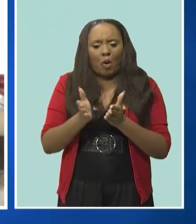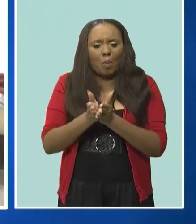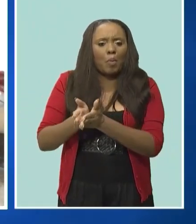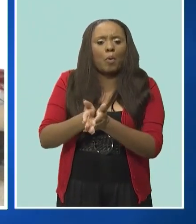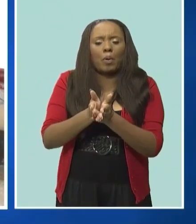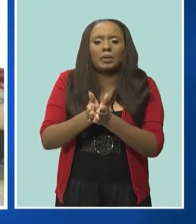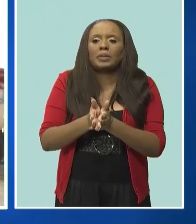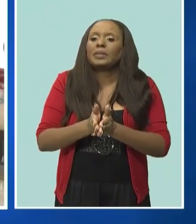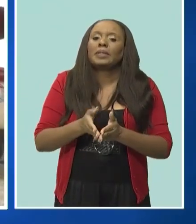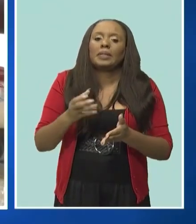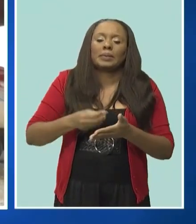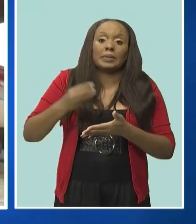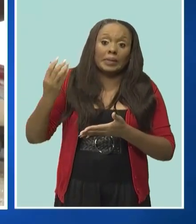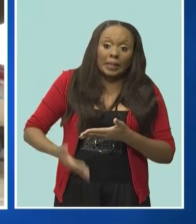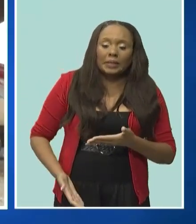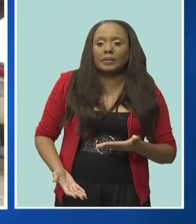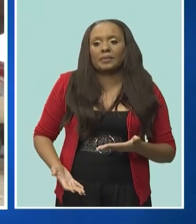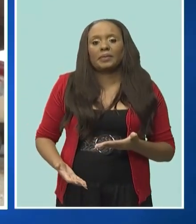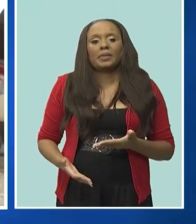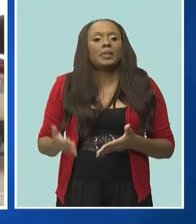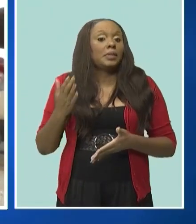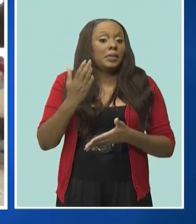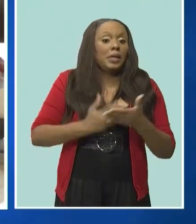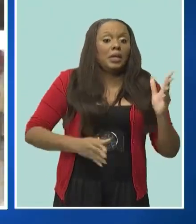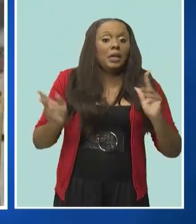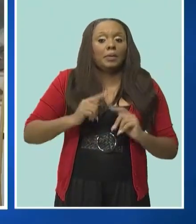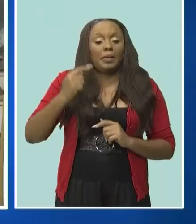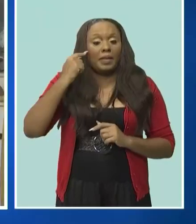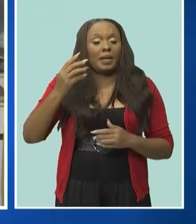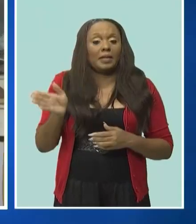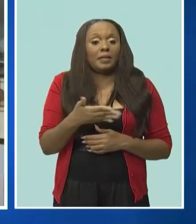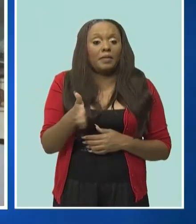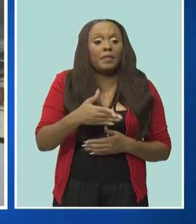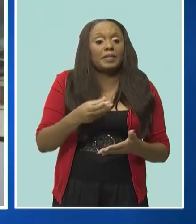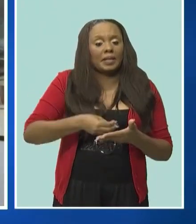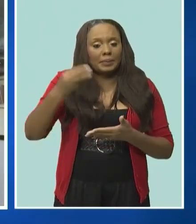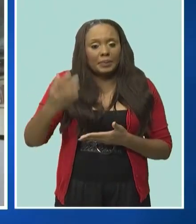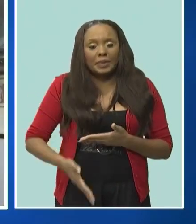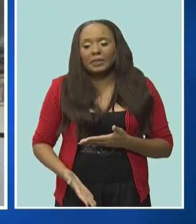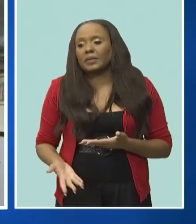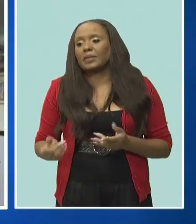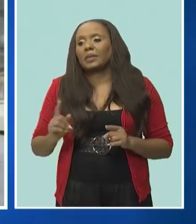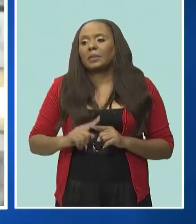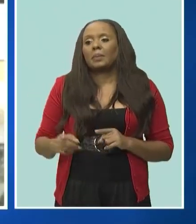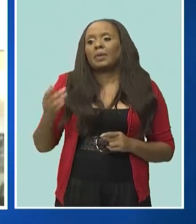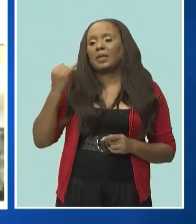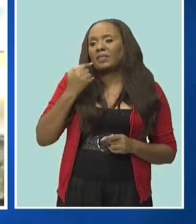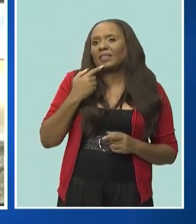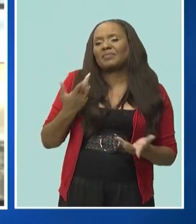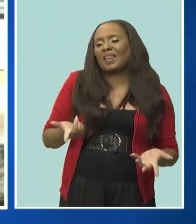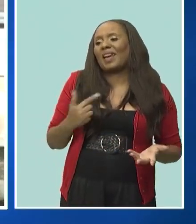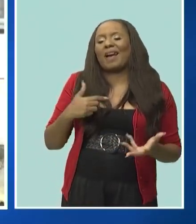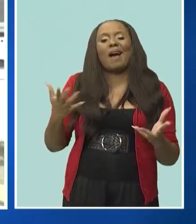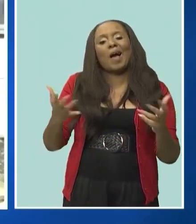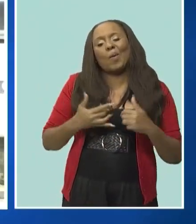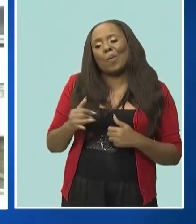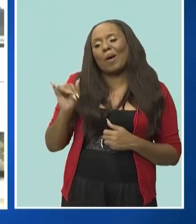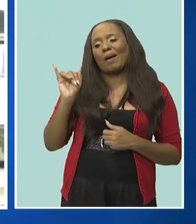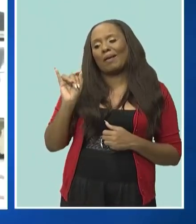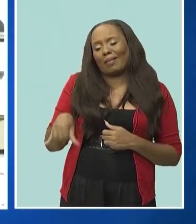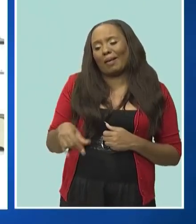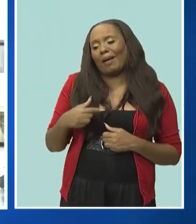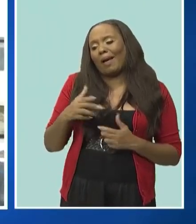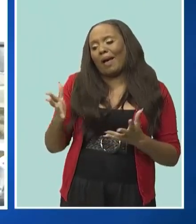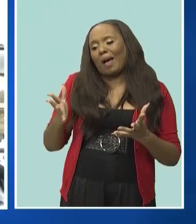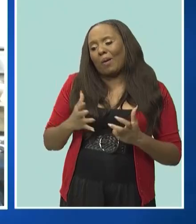that the fish is too expensive, but when the guys come and if somebody come and say, well, I want so much and so much of my fish,